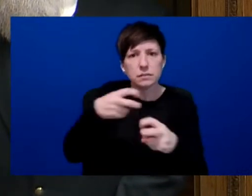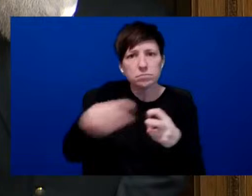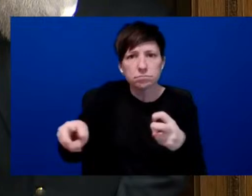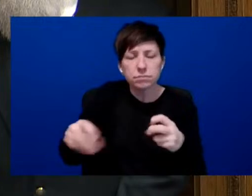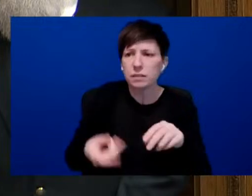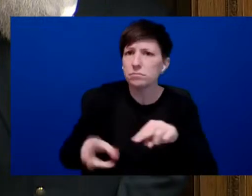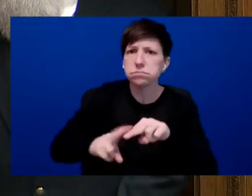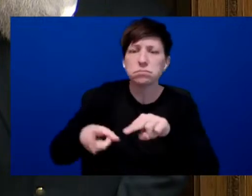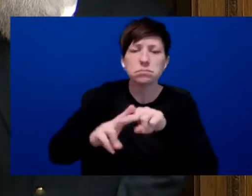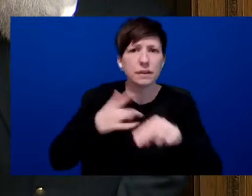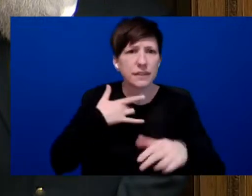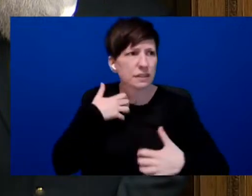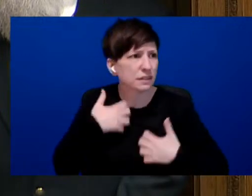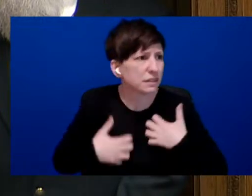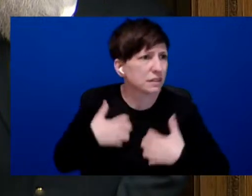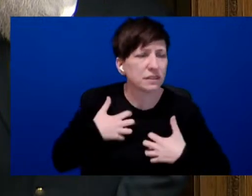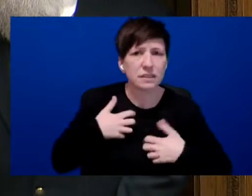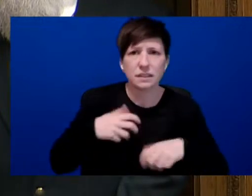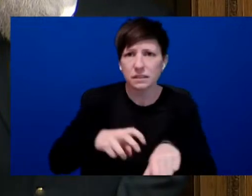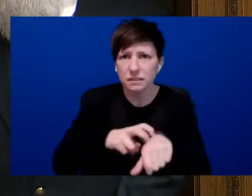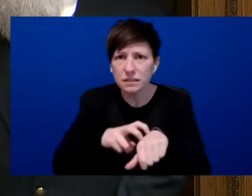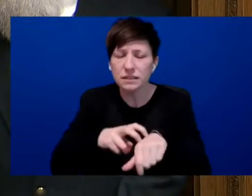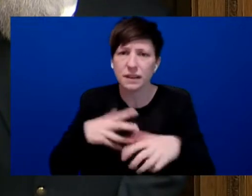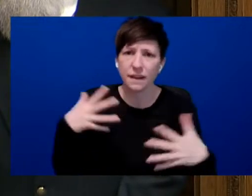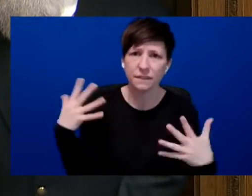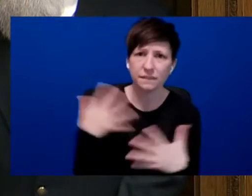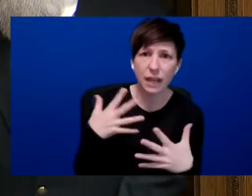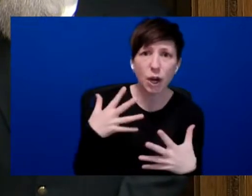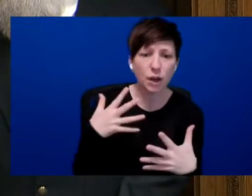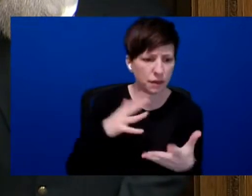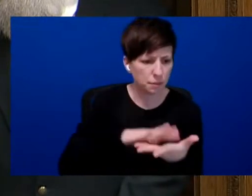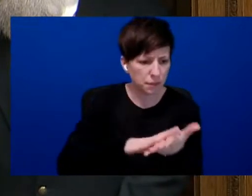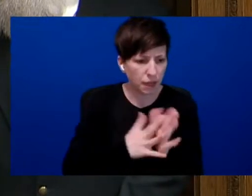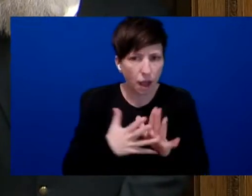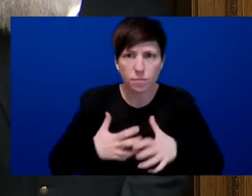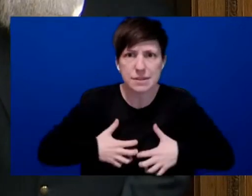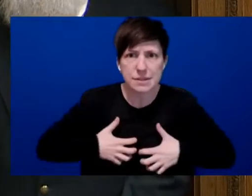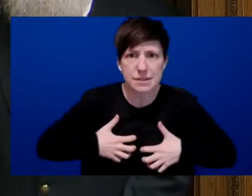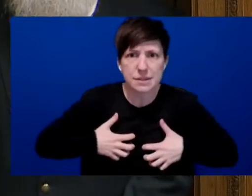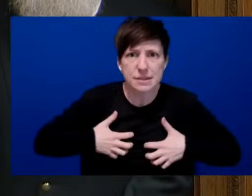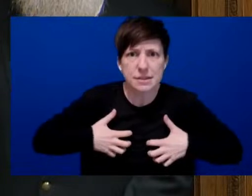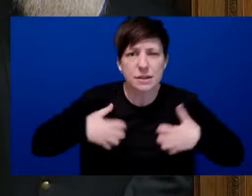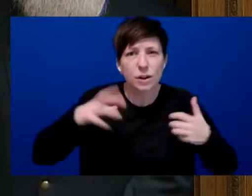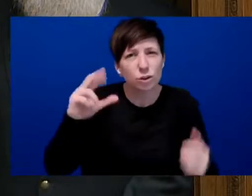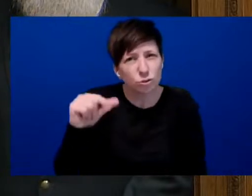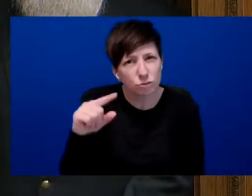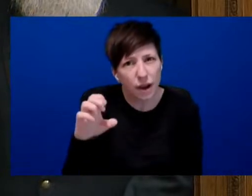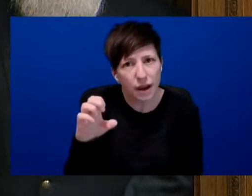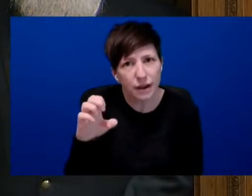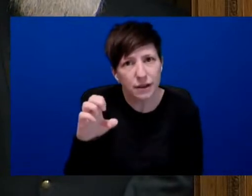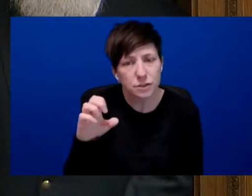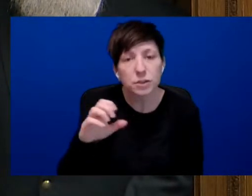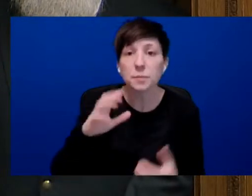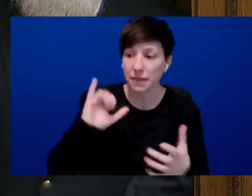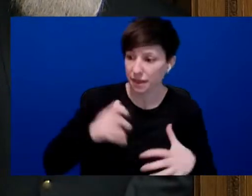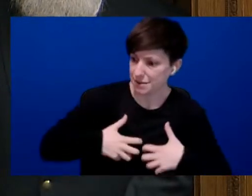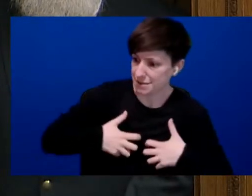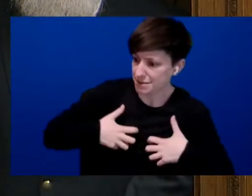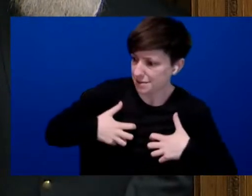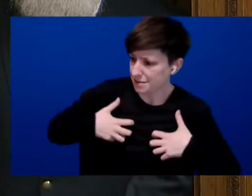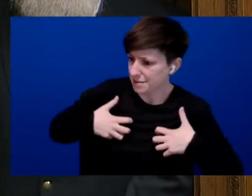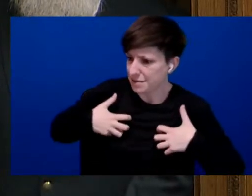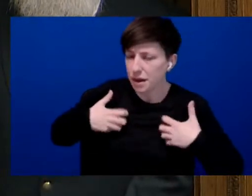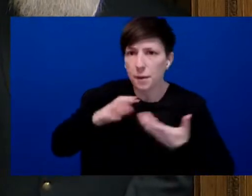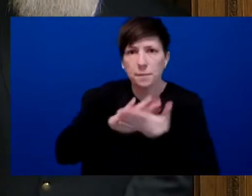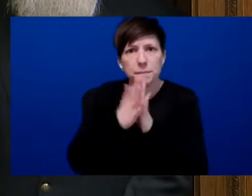as rage. And I think that rage is blinding us to see our shared essences and our shared destinies.